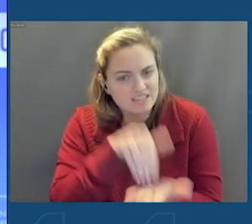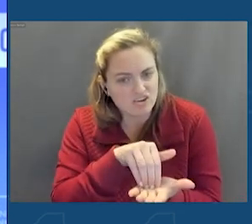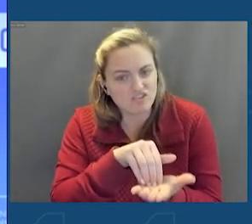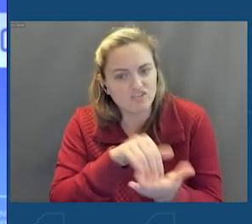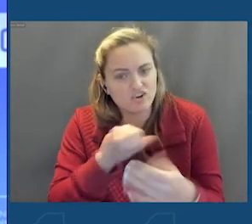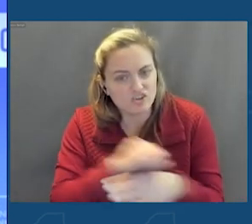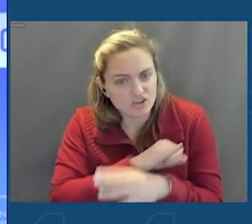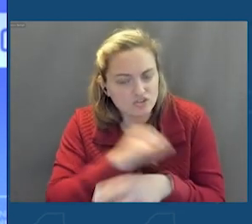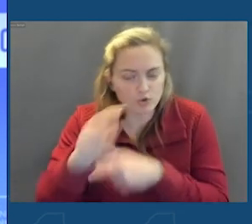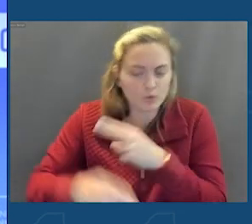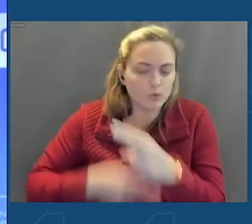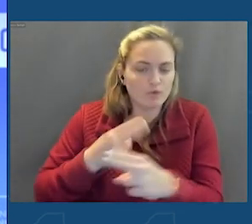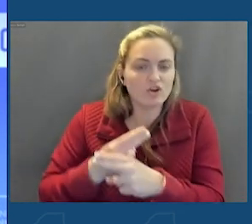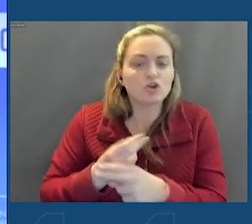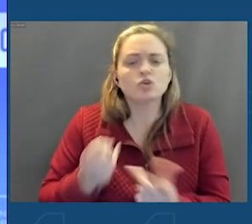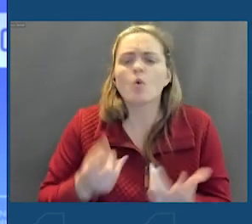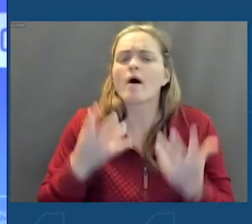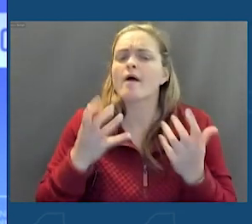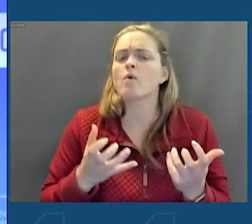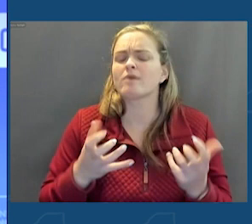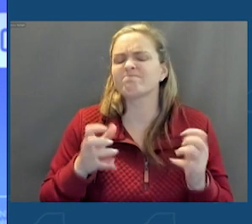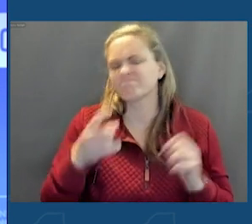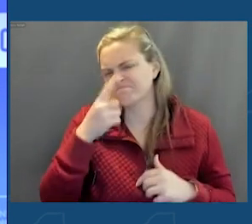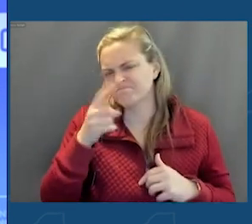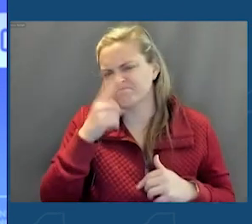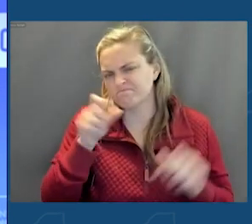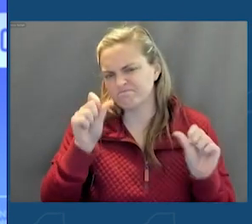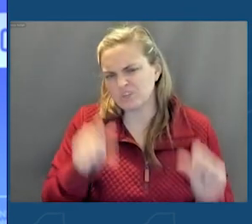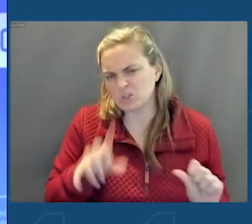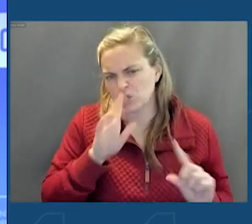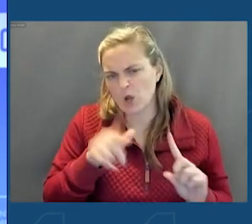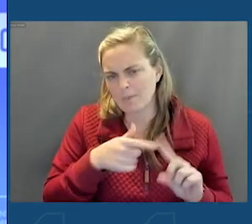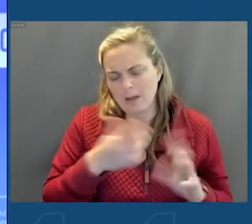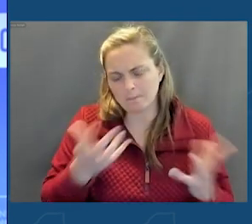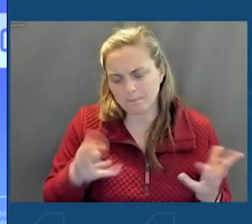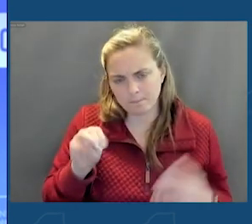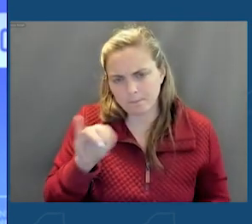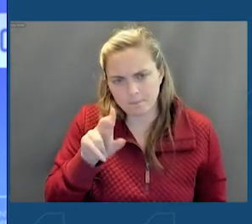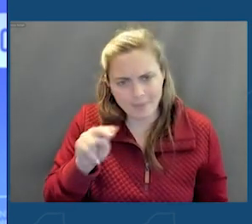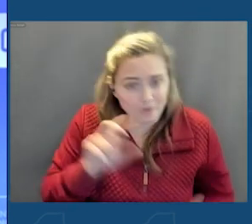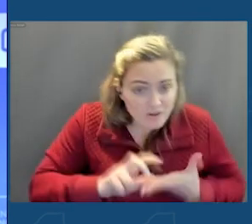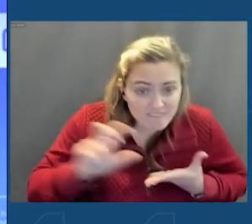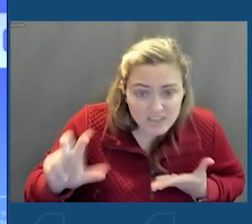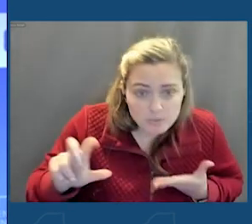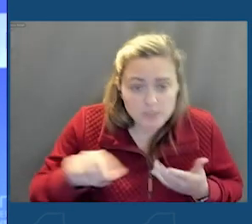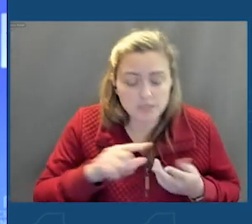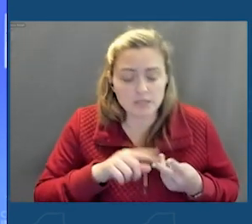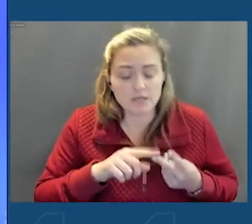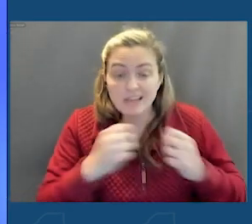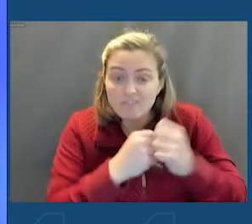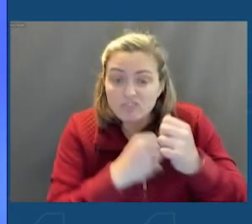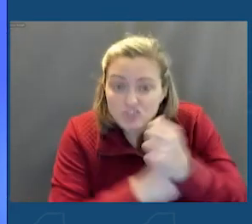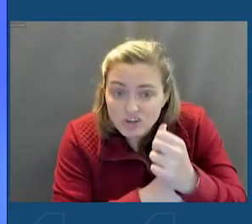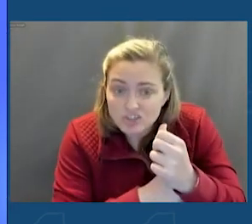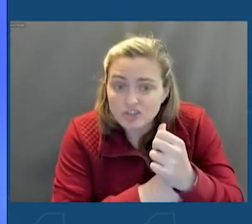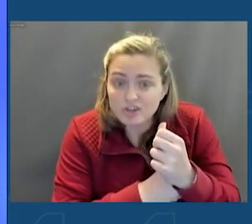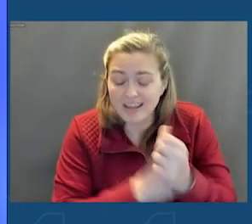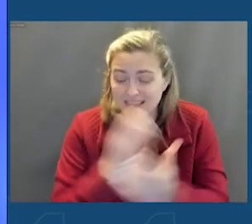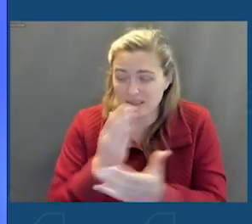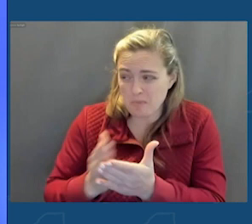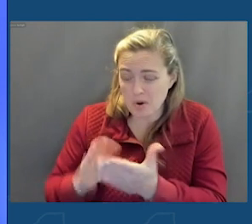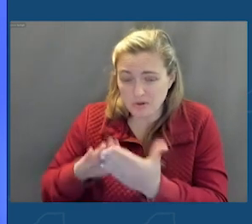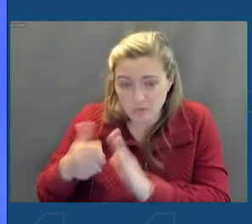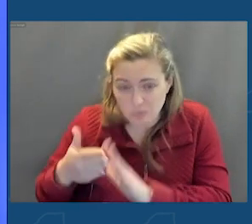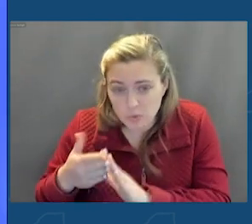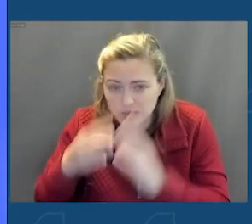universe. I want you to, if you could, talk about the Micron investment, talk about infrastructure in those neglected towns and communities,